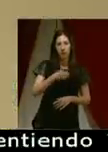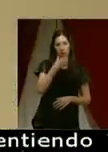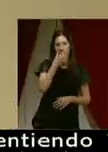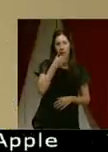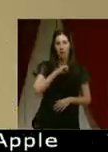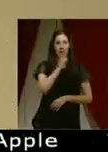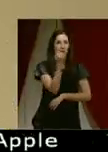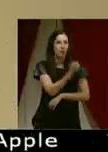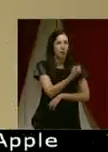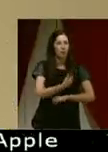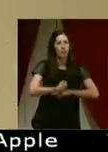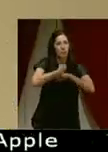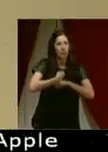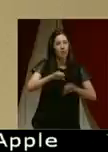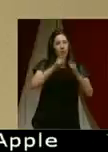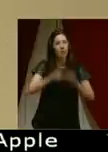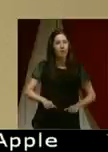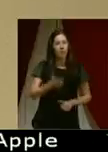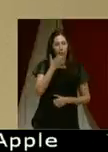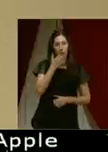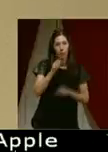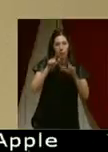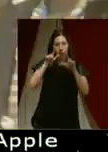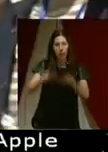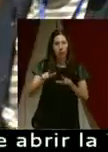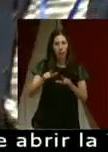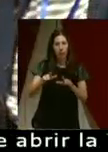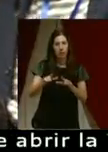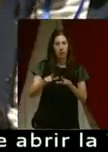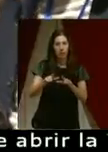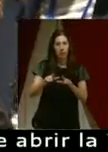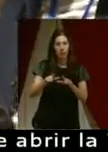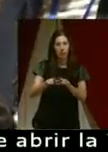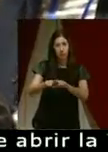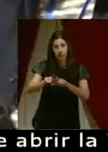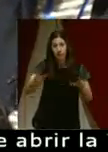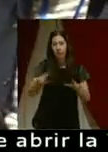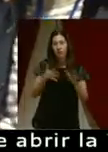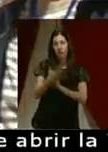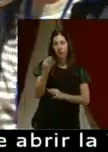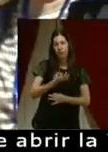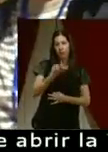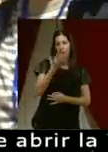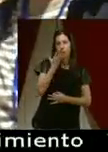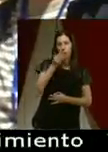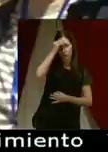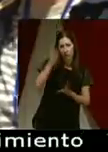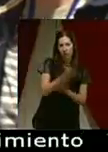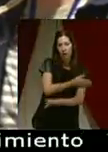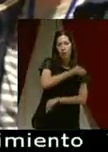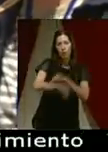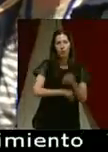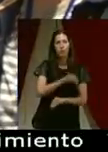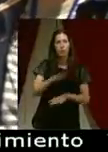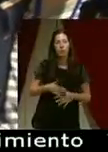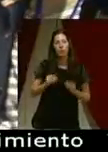At the same time, I know that Apple has a patent on how to open up the screen, so that involves